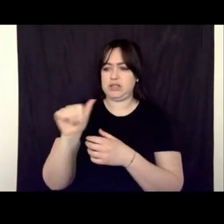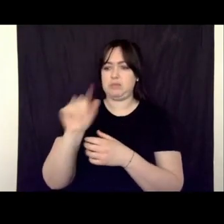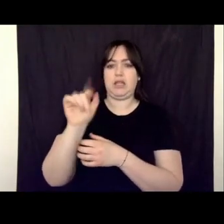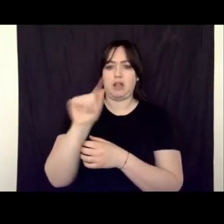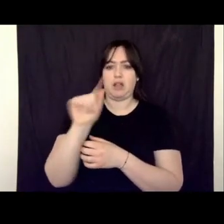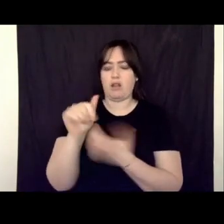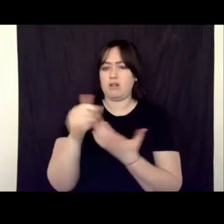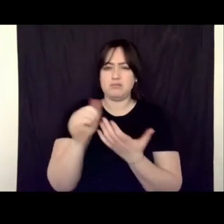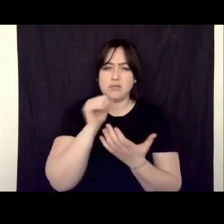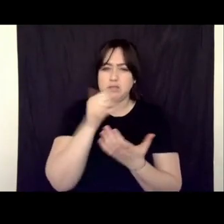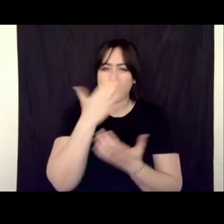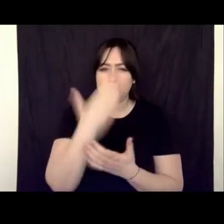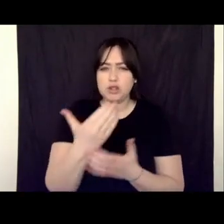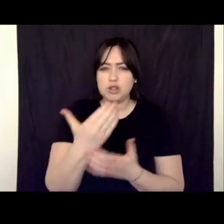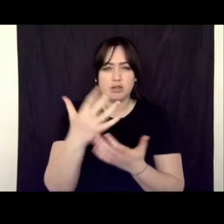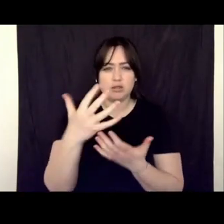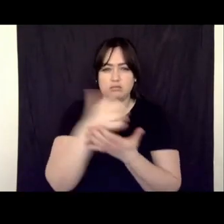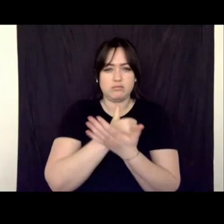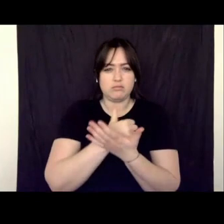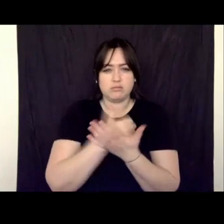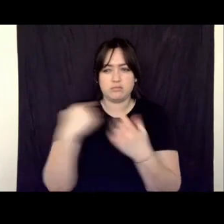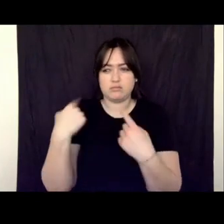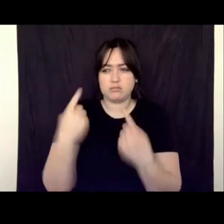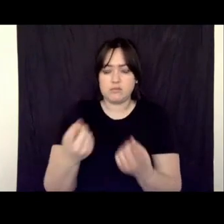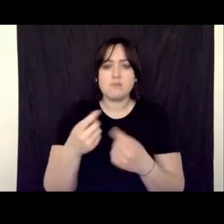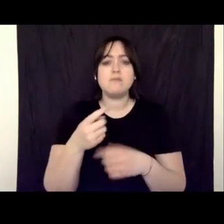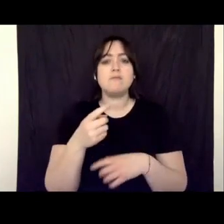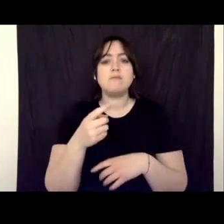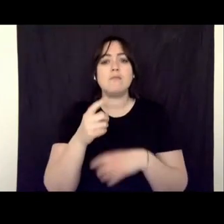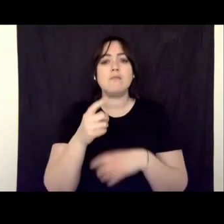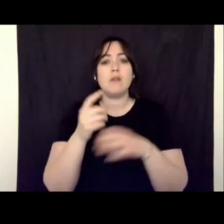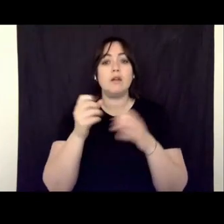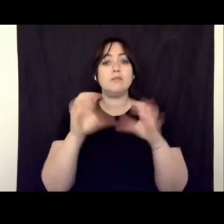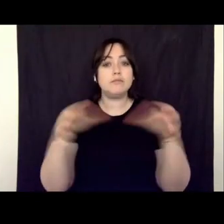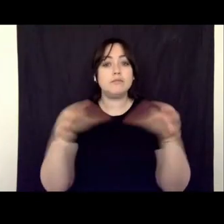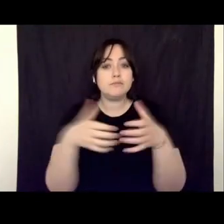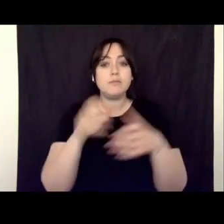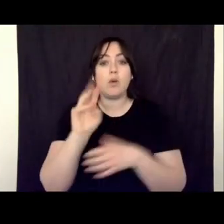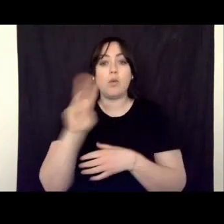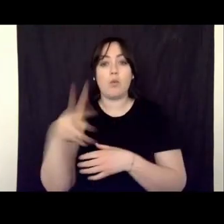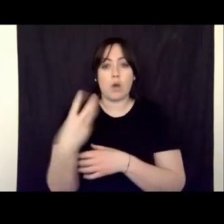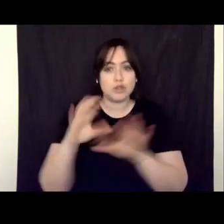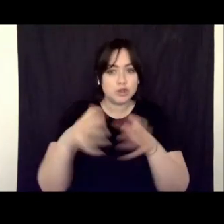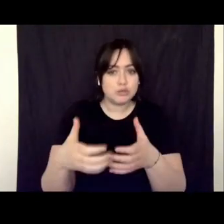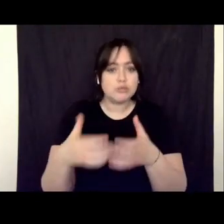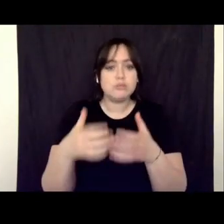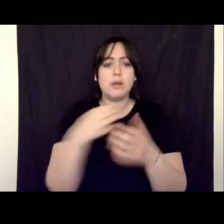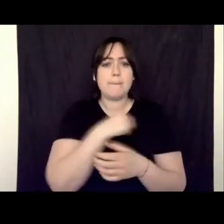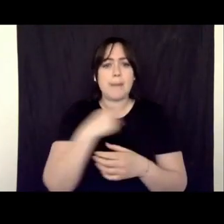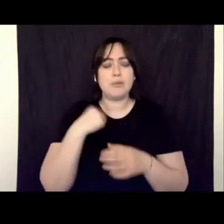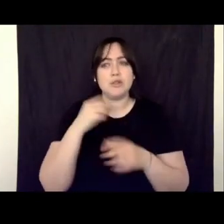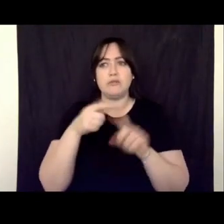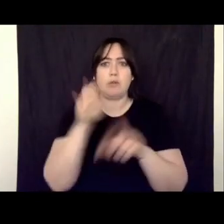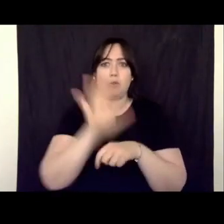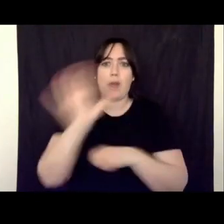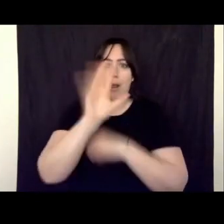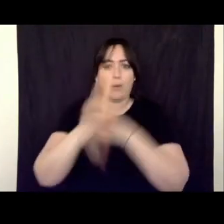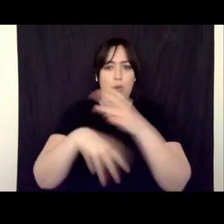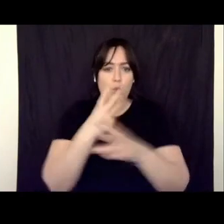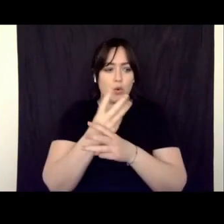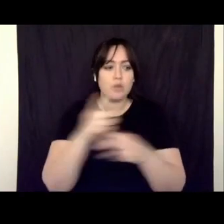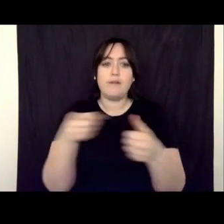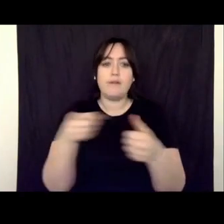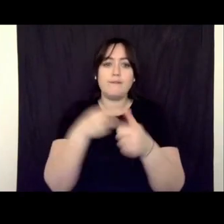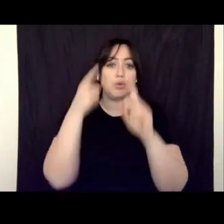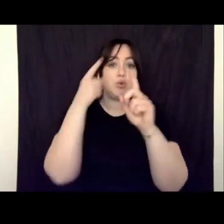UN Washington Group, whose members are members of national statistical offices from around the world. And the first goal, the